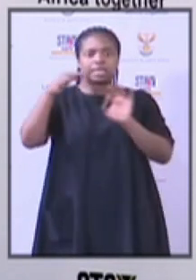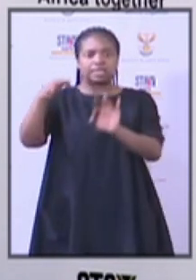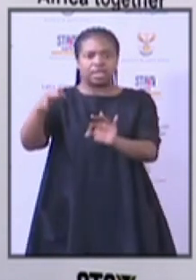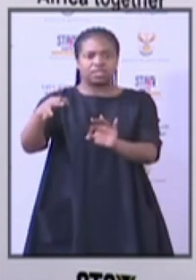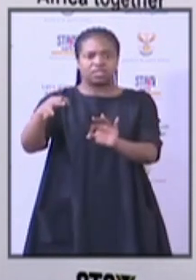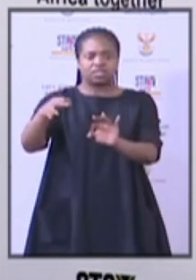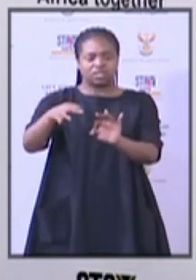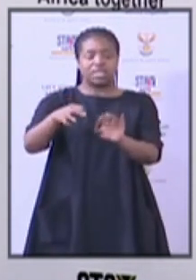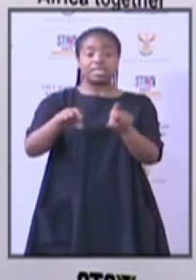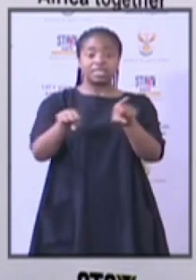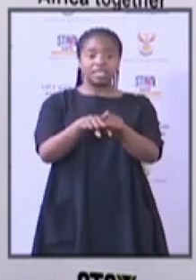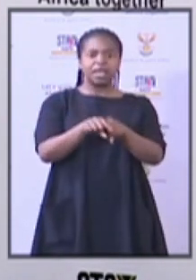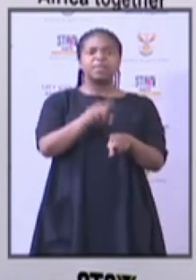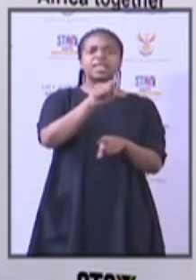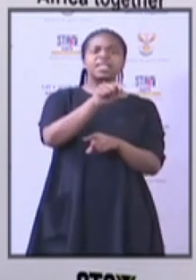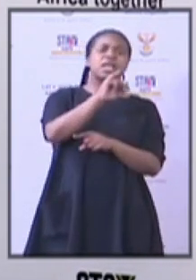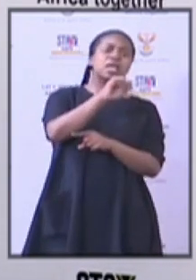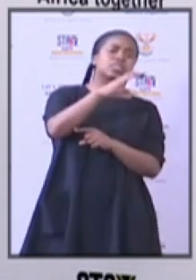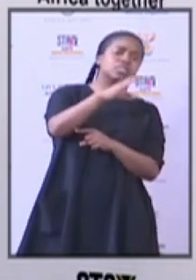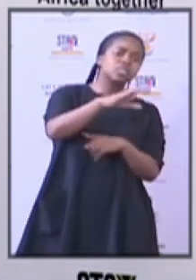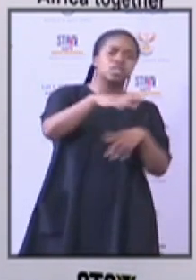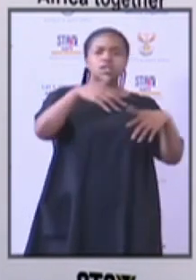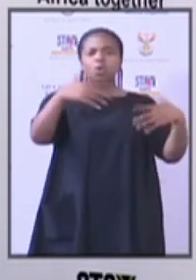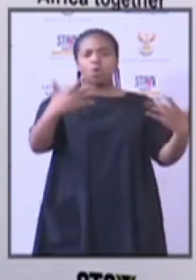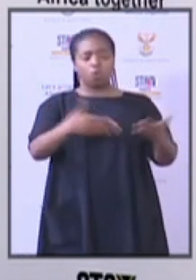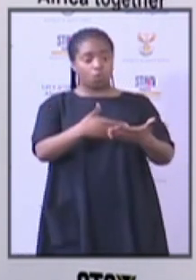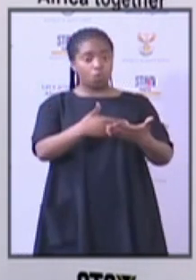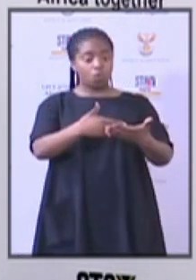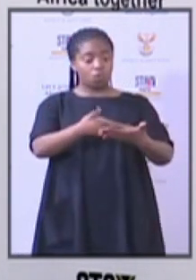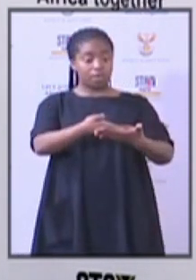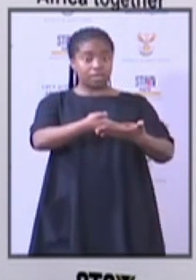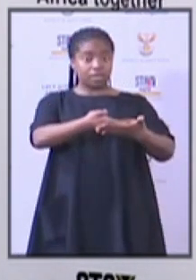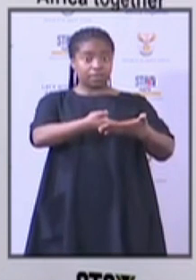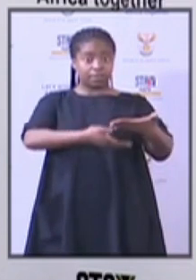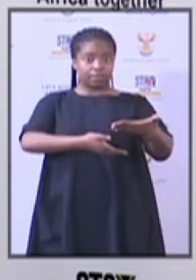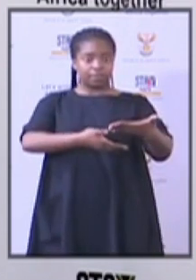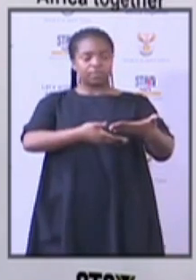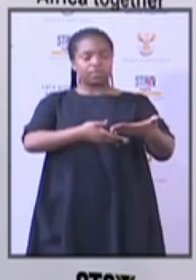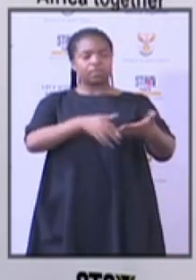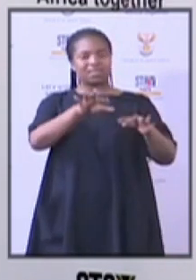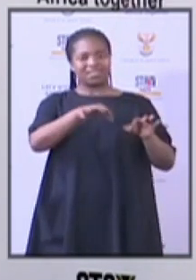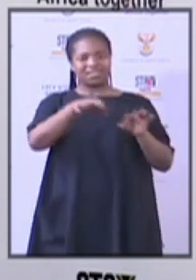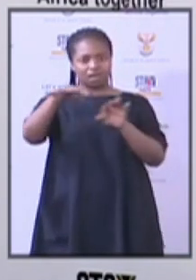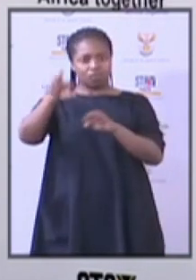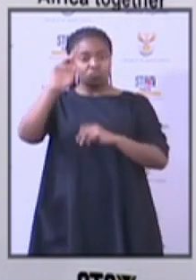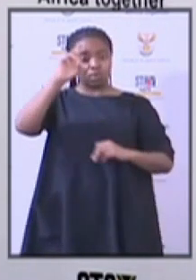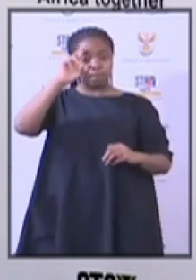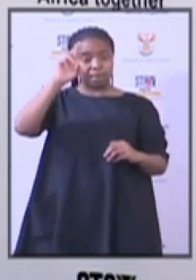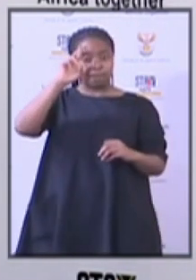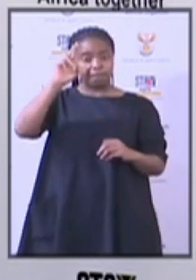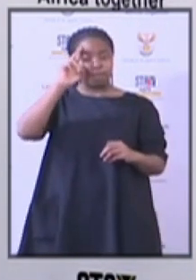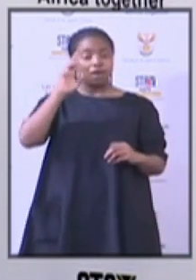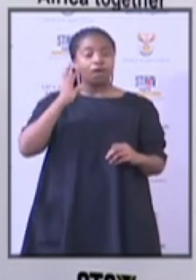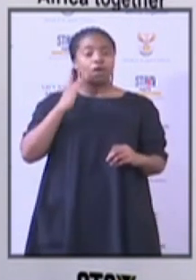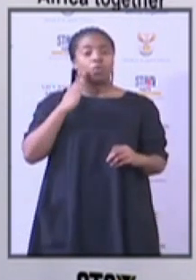like we are extending TICs or we are extending permits. You remember when the